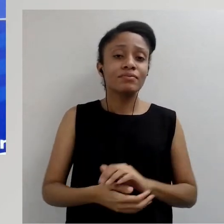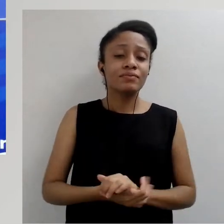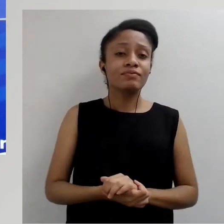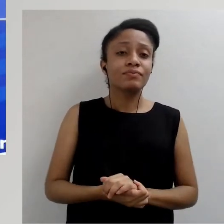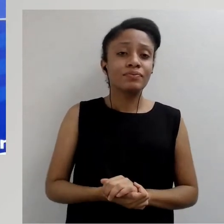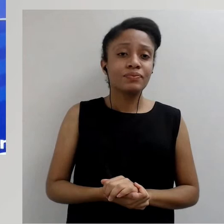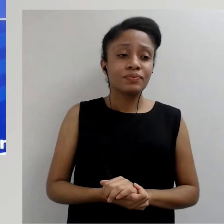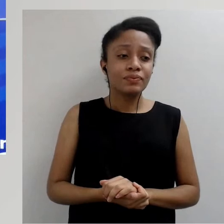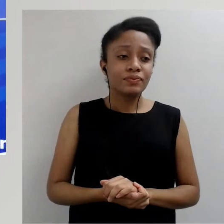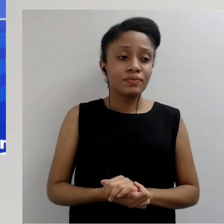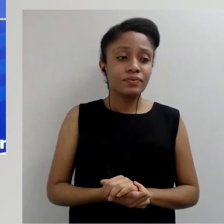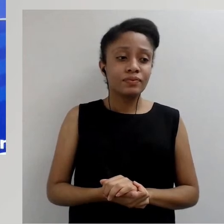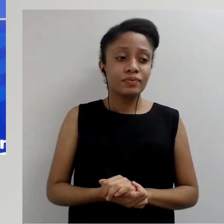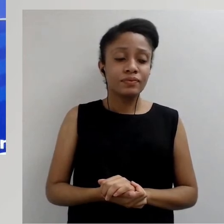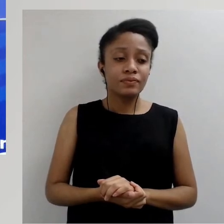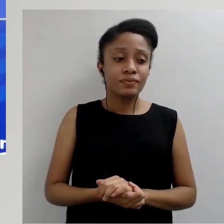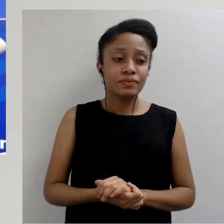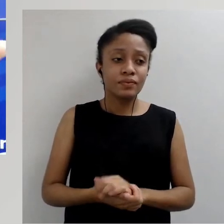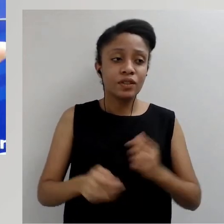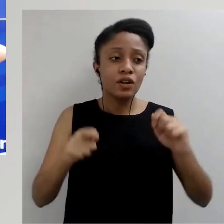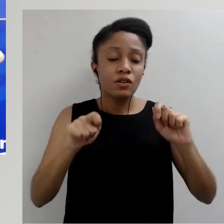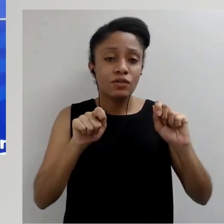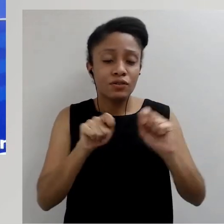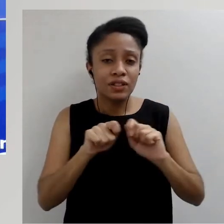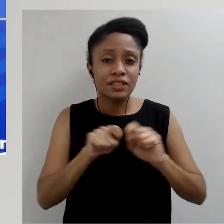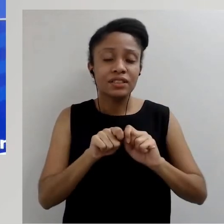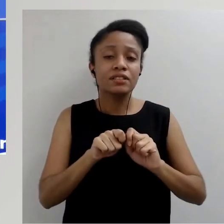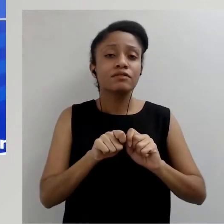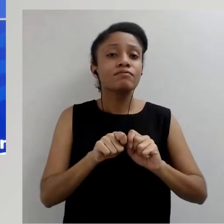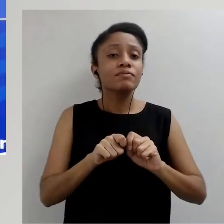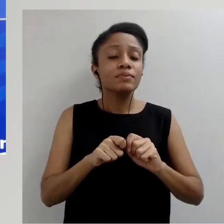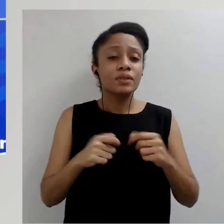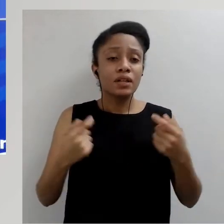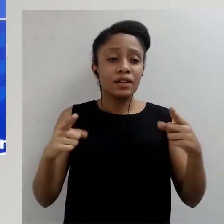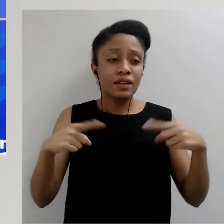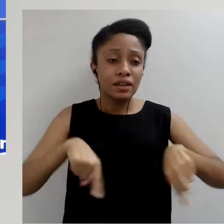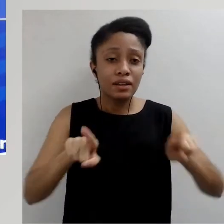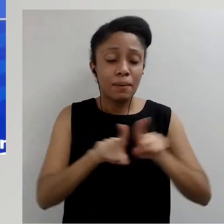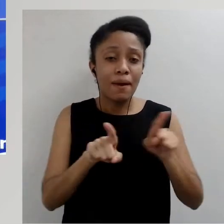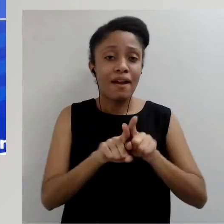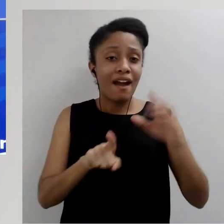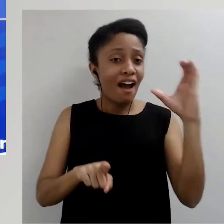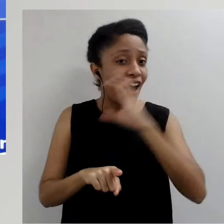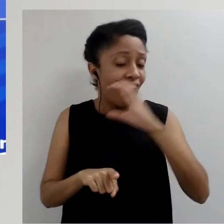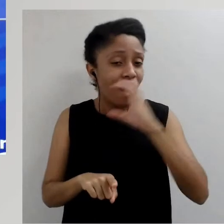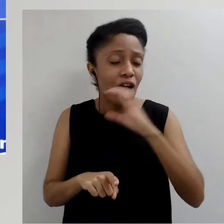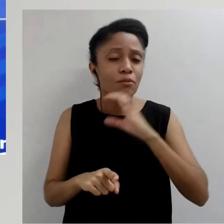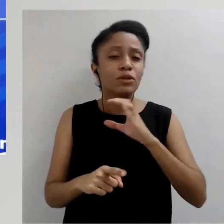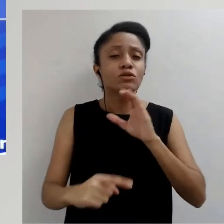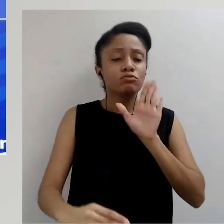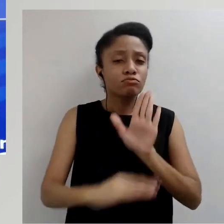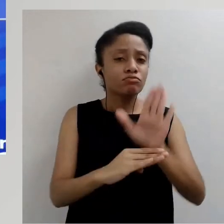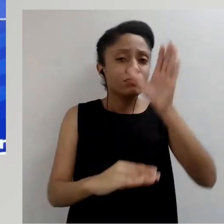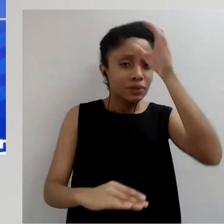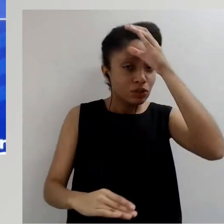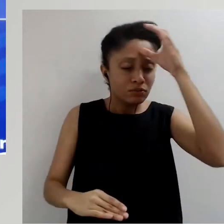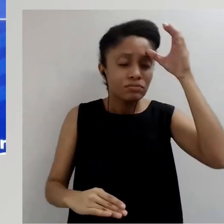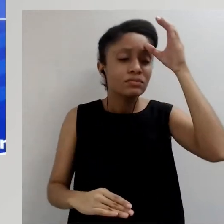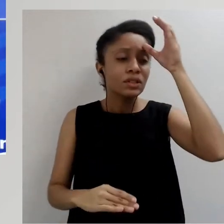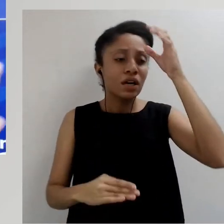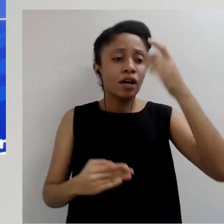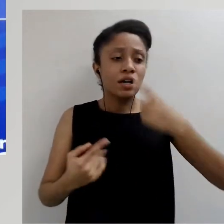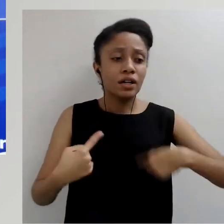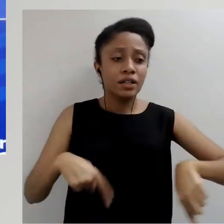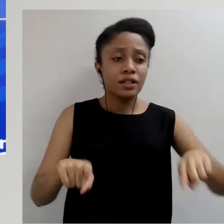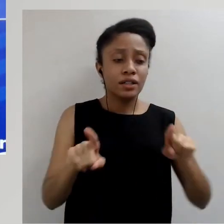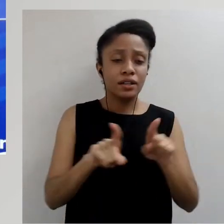have a fast analysis work when we receive a new individual, and when we so that we can